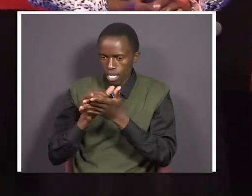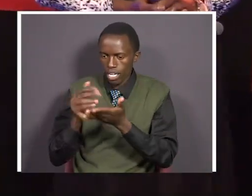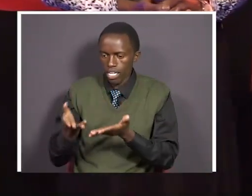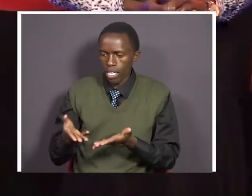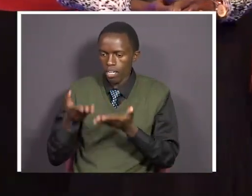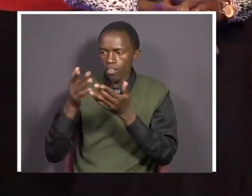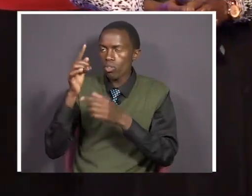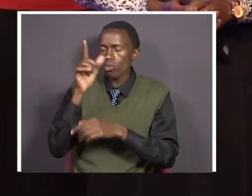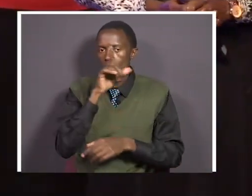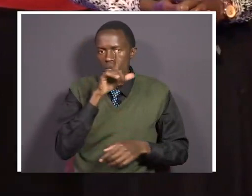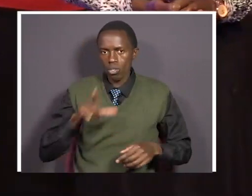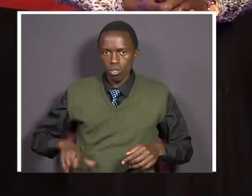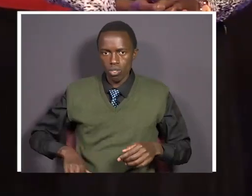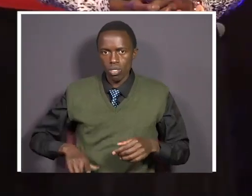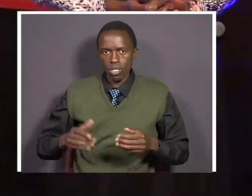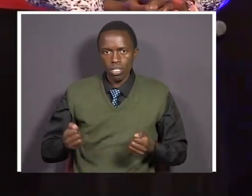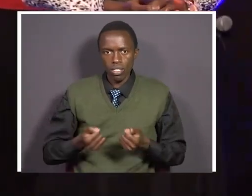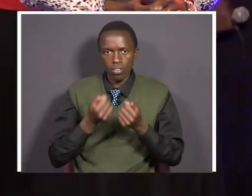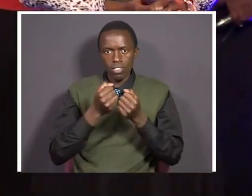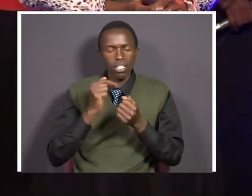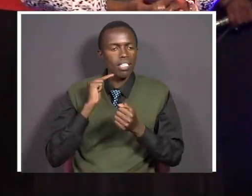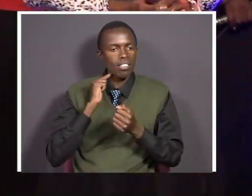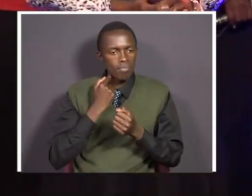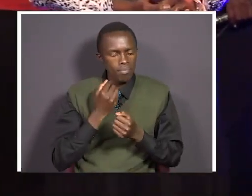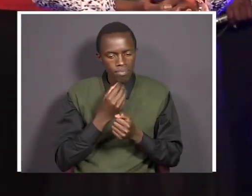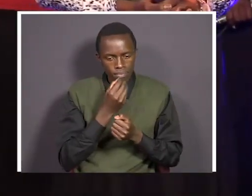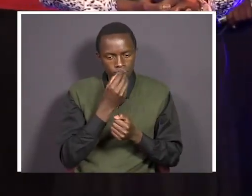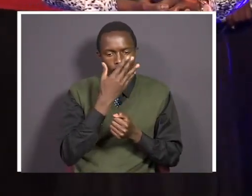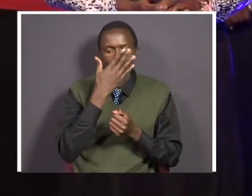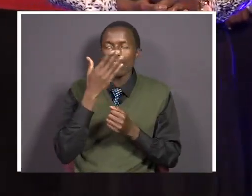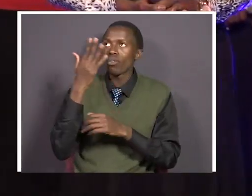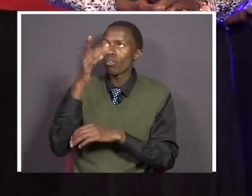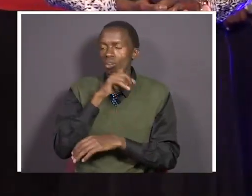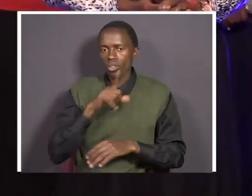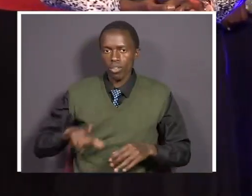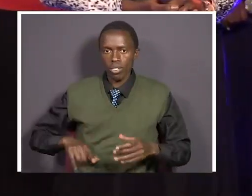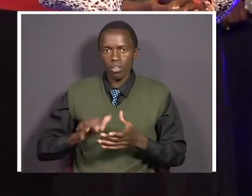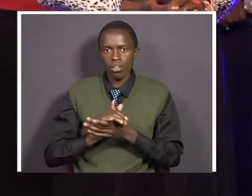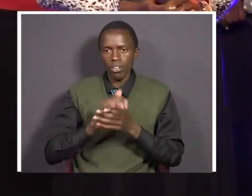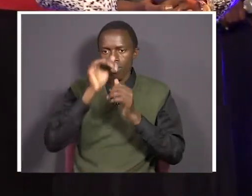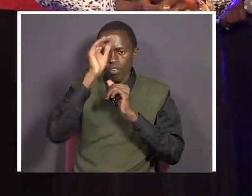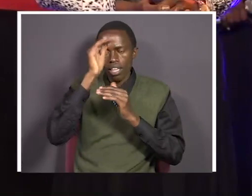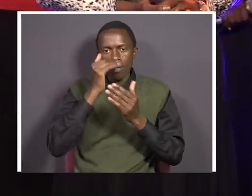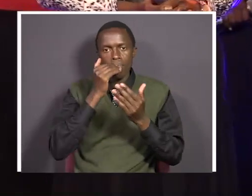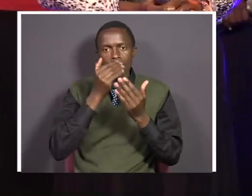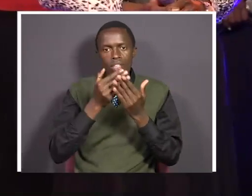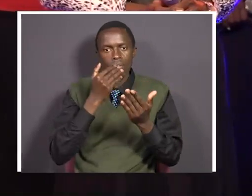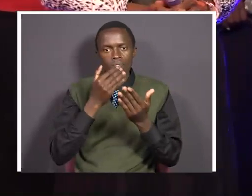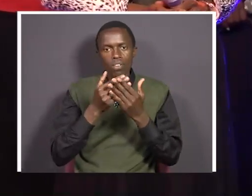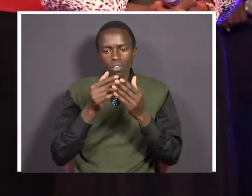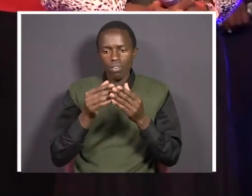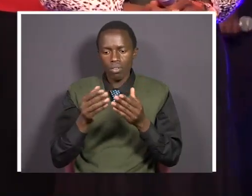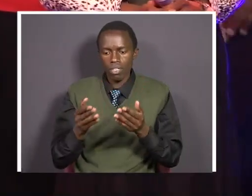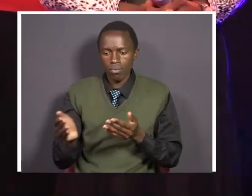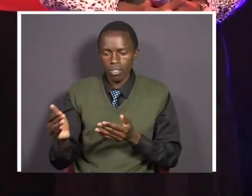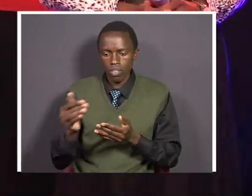been lifted to you, Lord. May it rise as a sweet-smelling incense to you, Lord. And Father, we thank you even for the